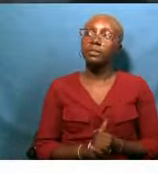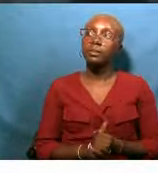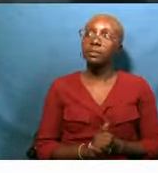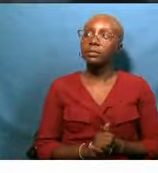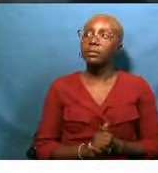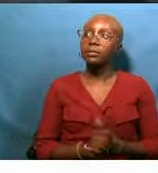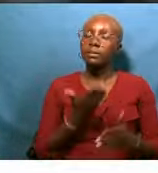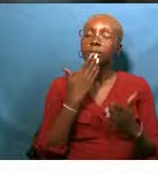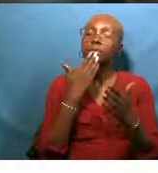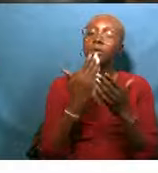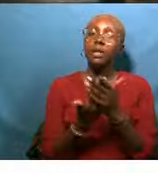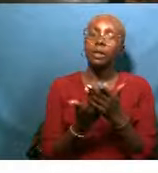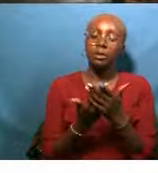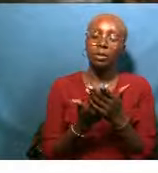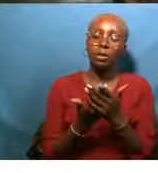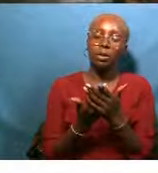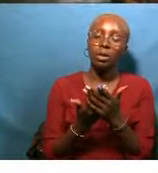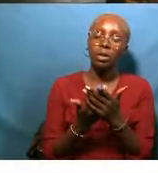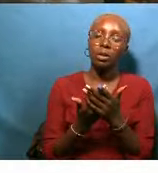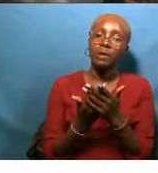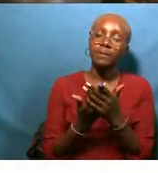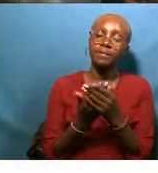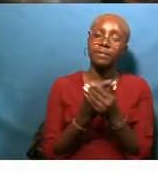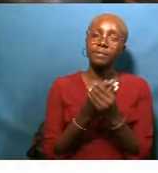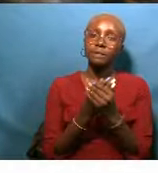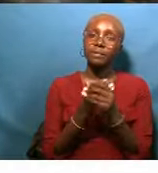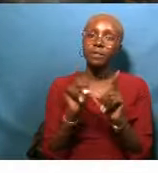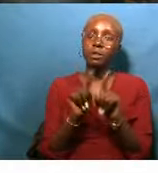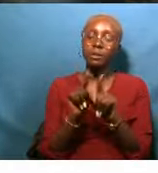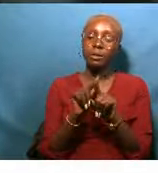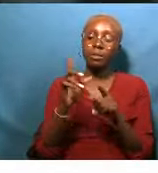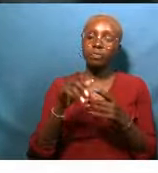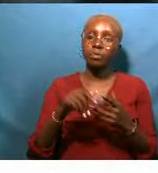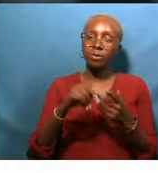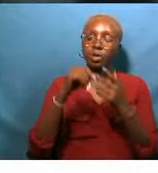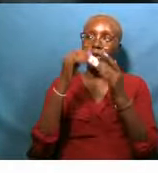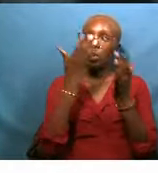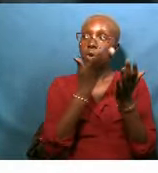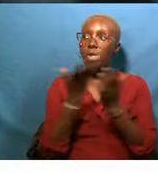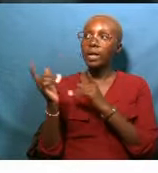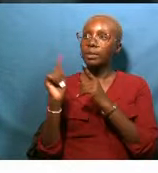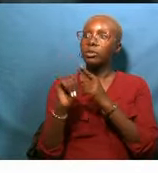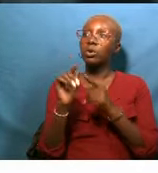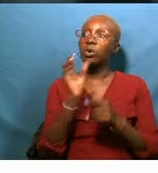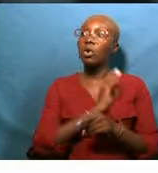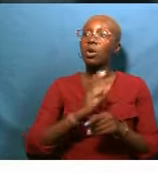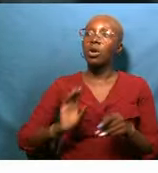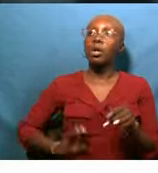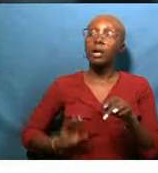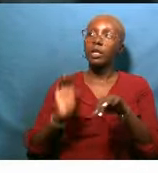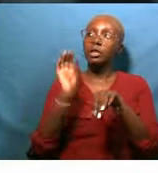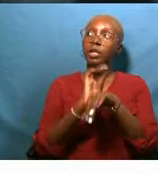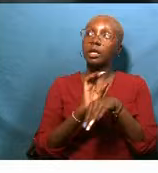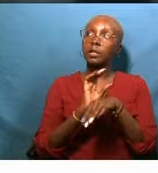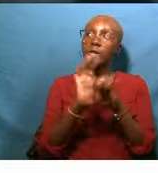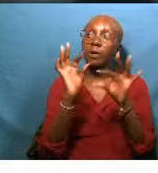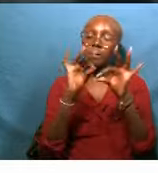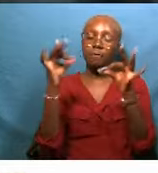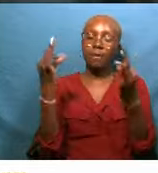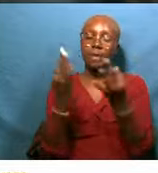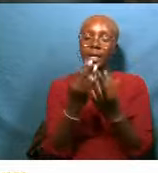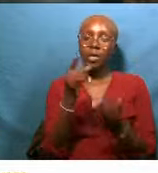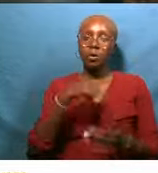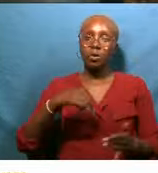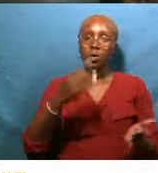Thank you very much indeed, Your Grace. And of course, special welcome to the Christchurch family. Tumewakaribisha sana, sana,